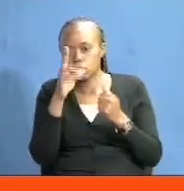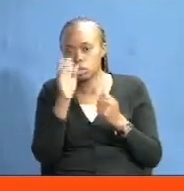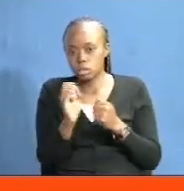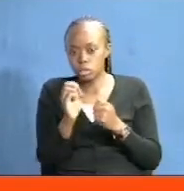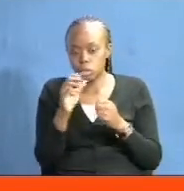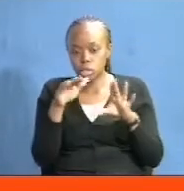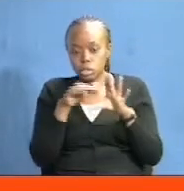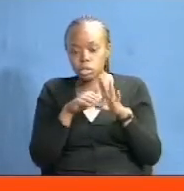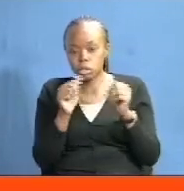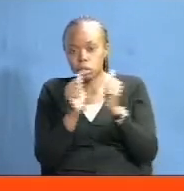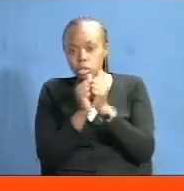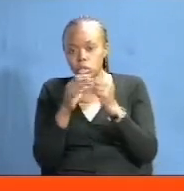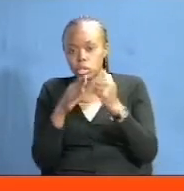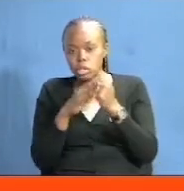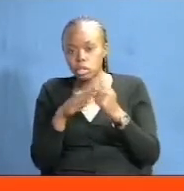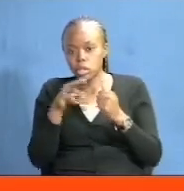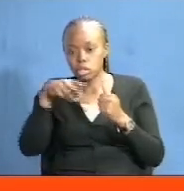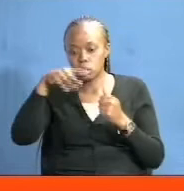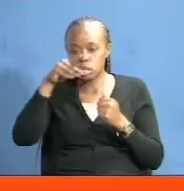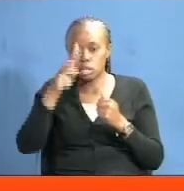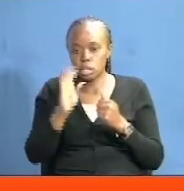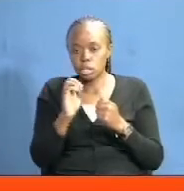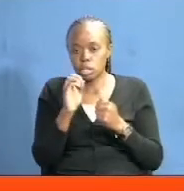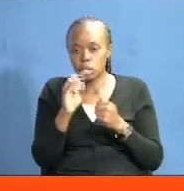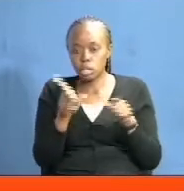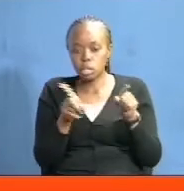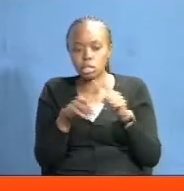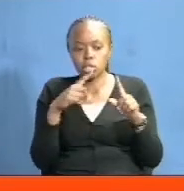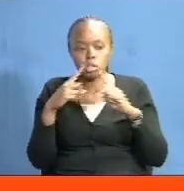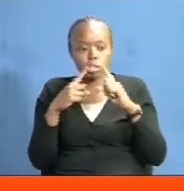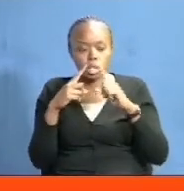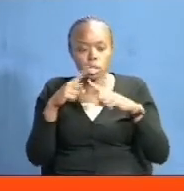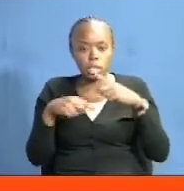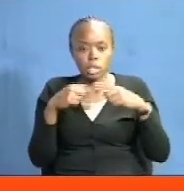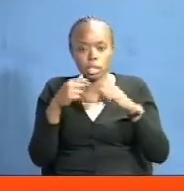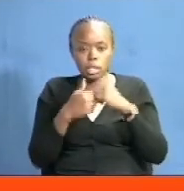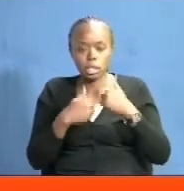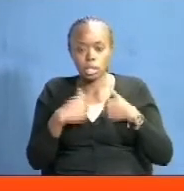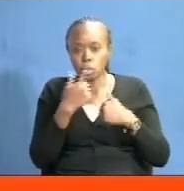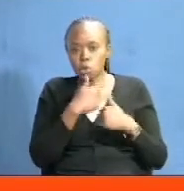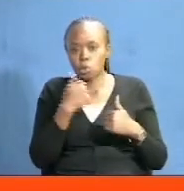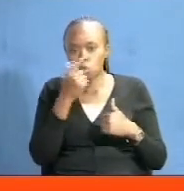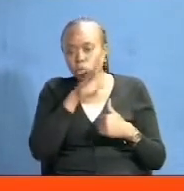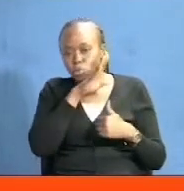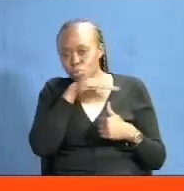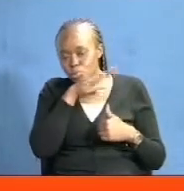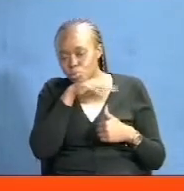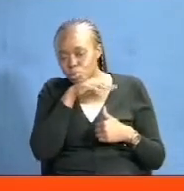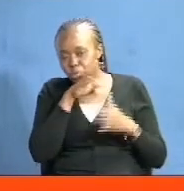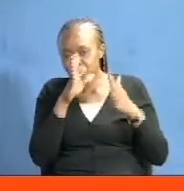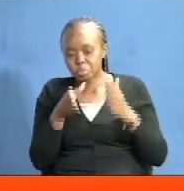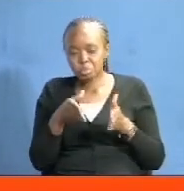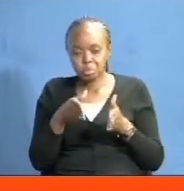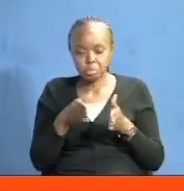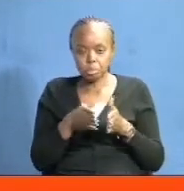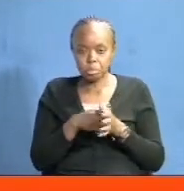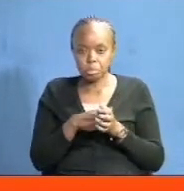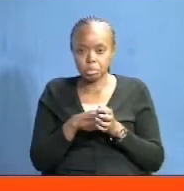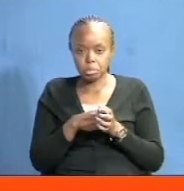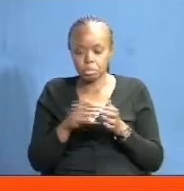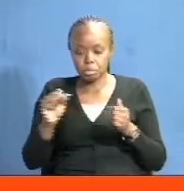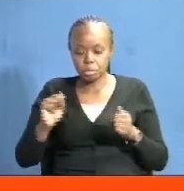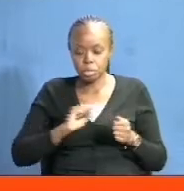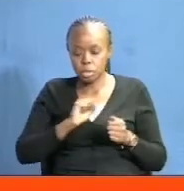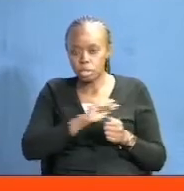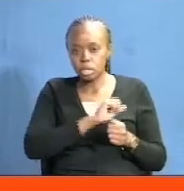1990s, the earlier students, in the universities, we could talk of people like Raila Amolo Odinga. We could talk about Senator